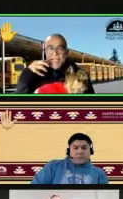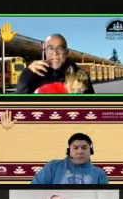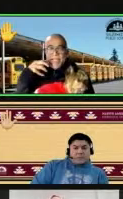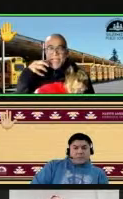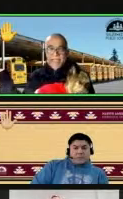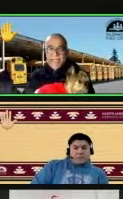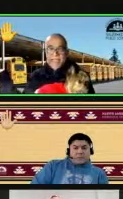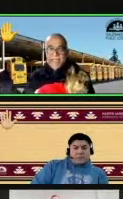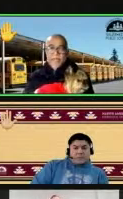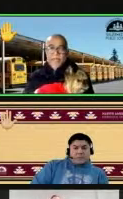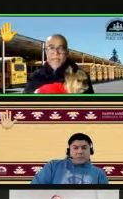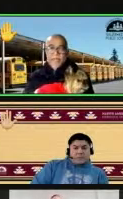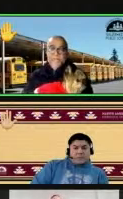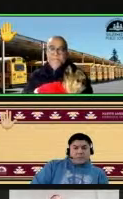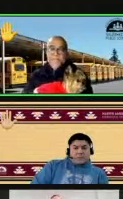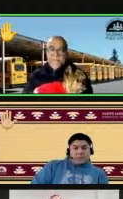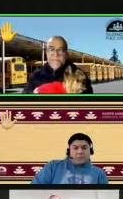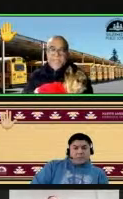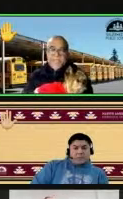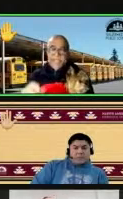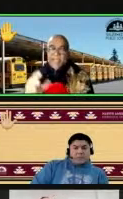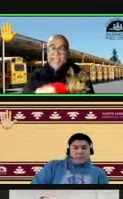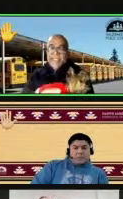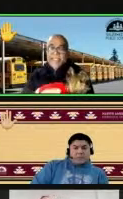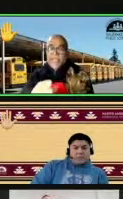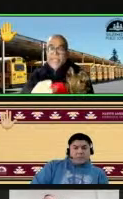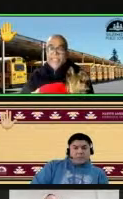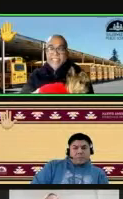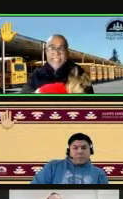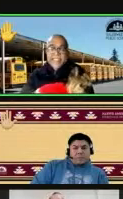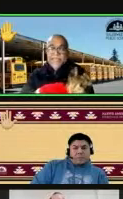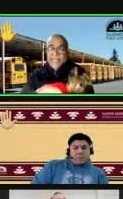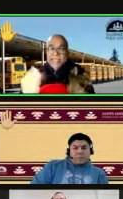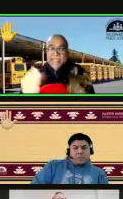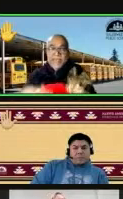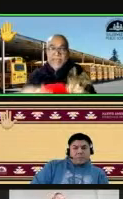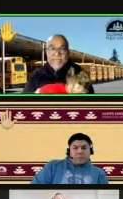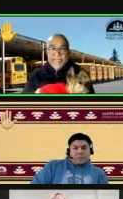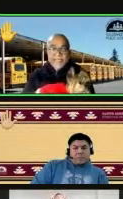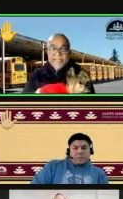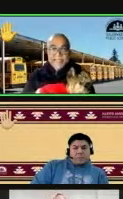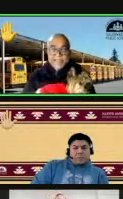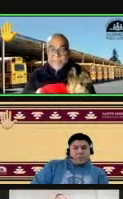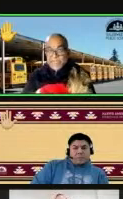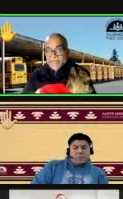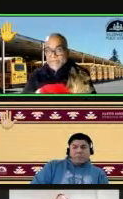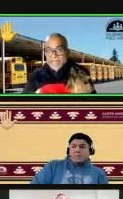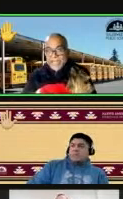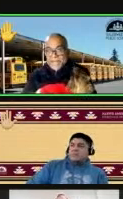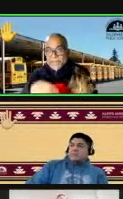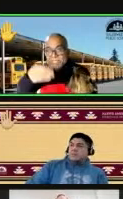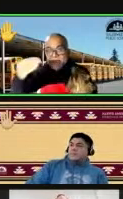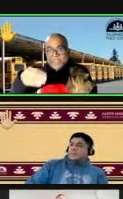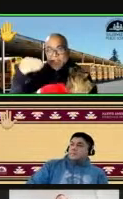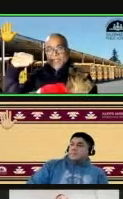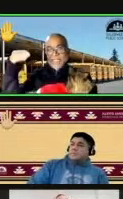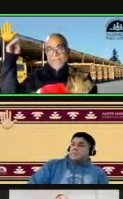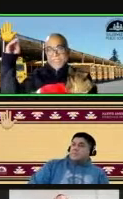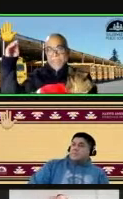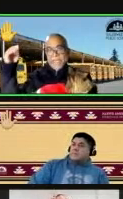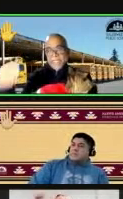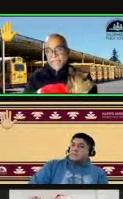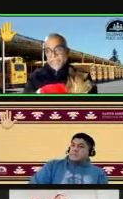Spanish speakers and other language. And I really, the way I see is for the next 20, 30 years, the superintendent will have to be committed to